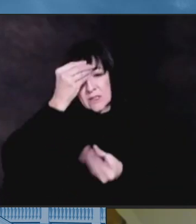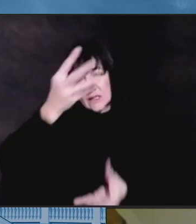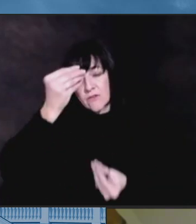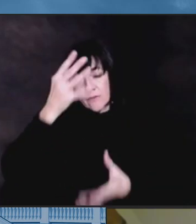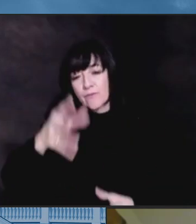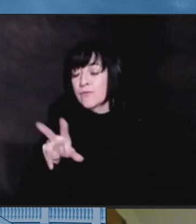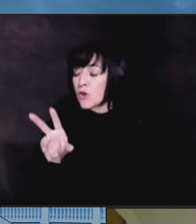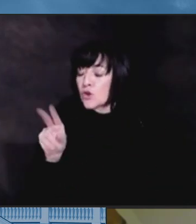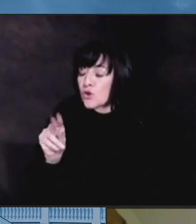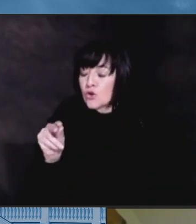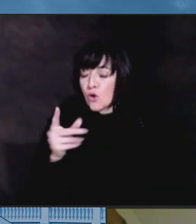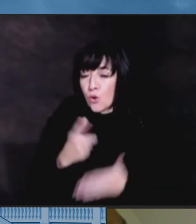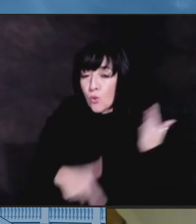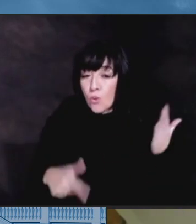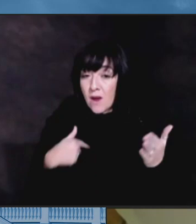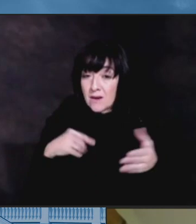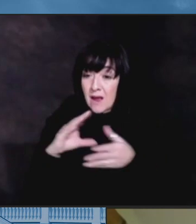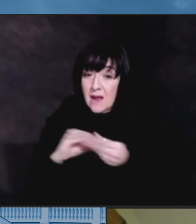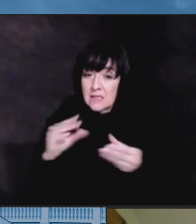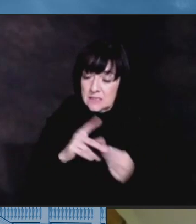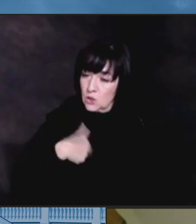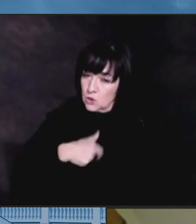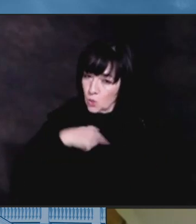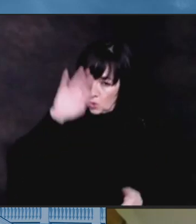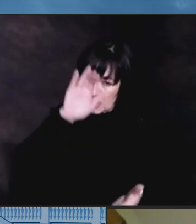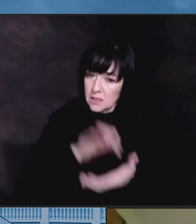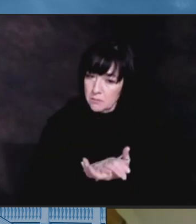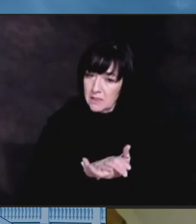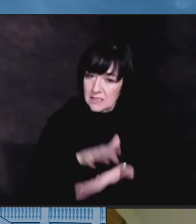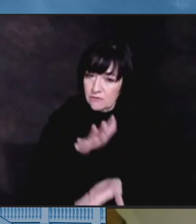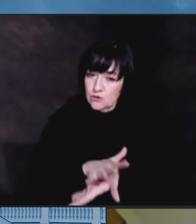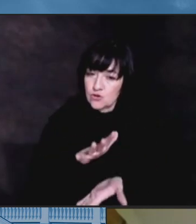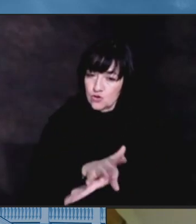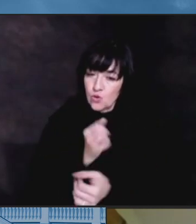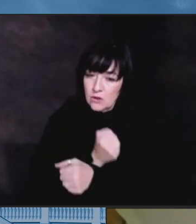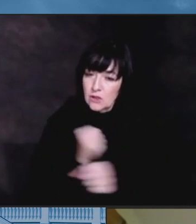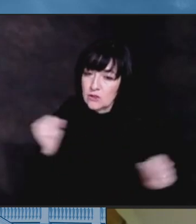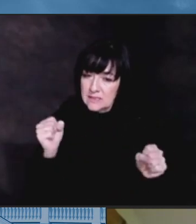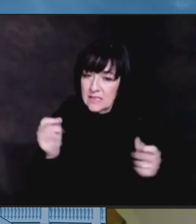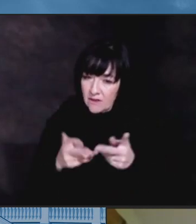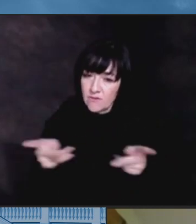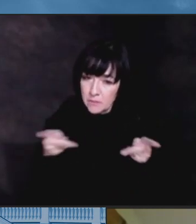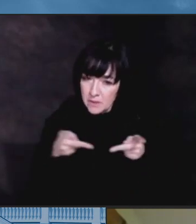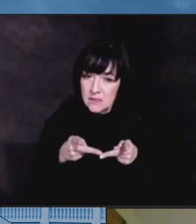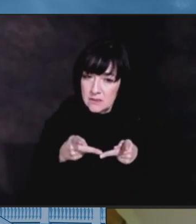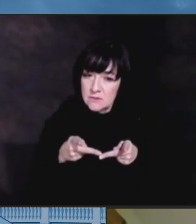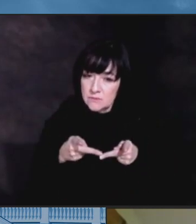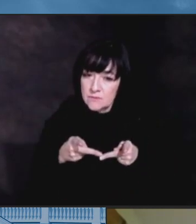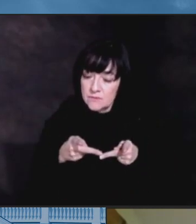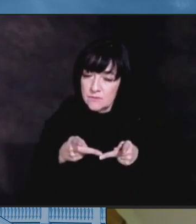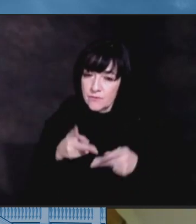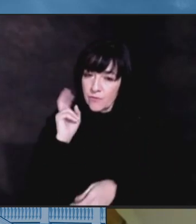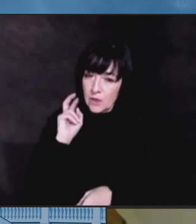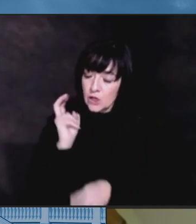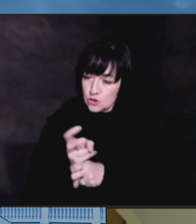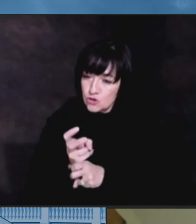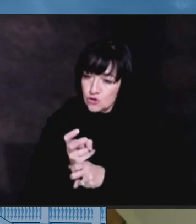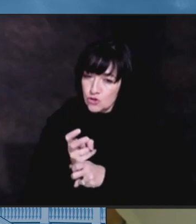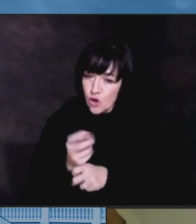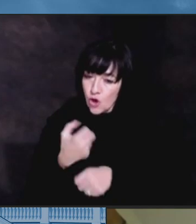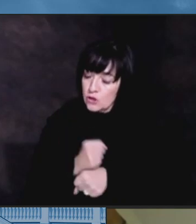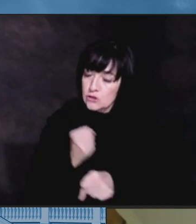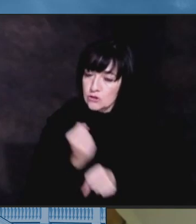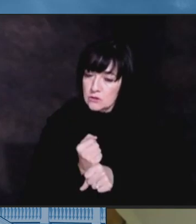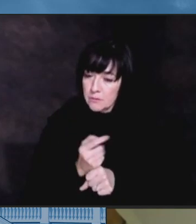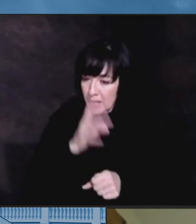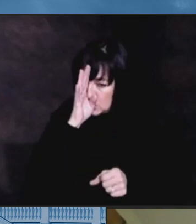said was that we believe that schools are safe places. And it's hard to make that